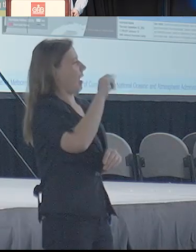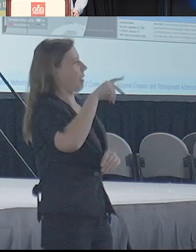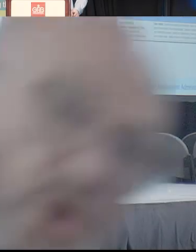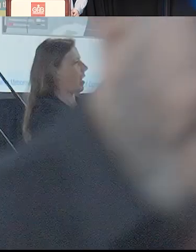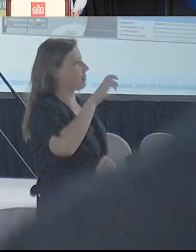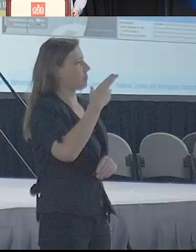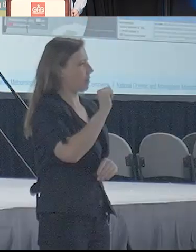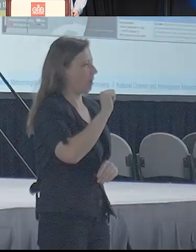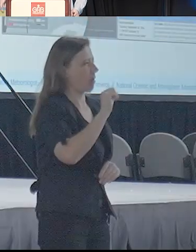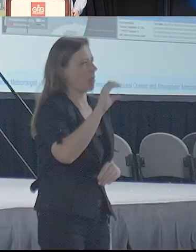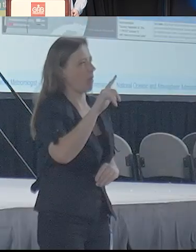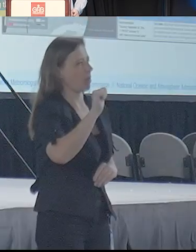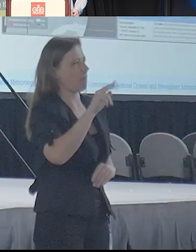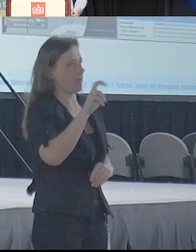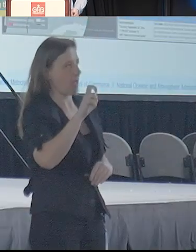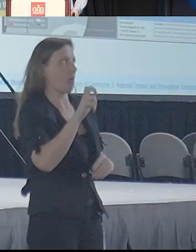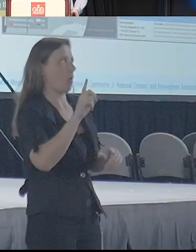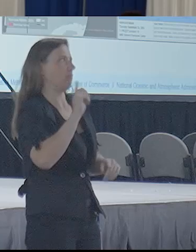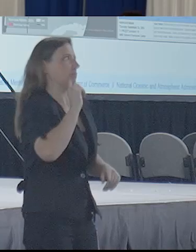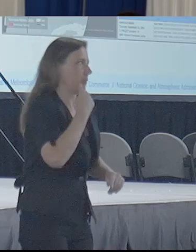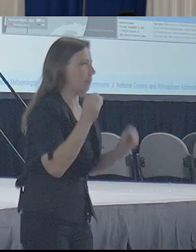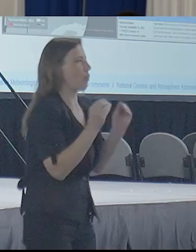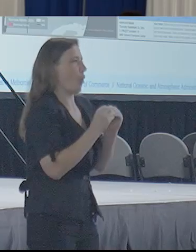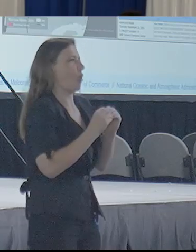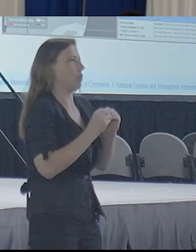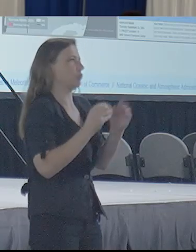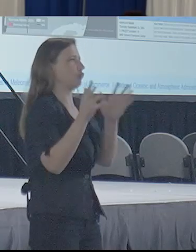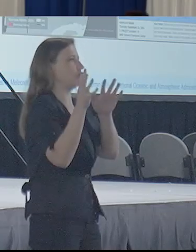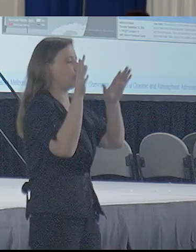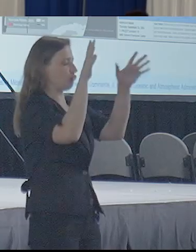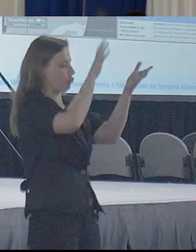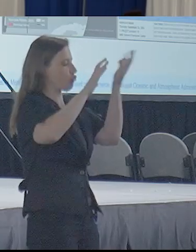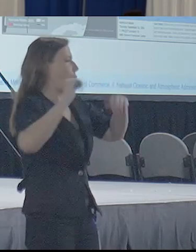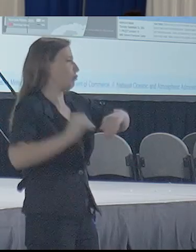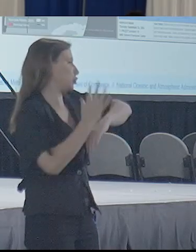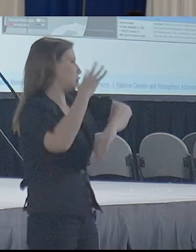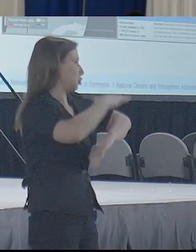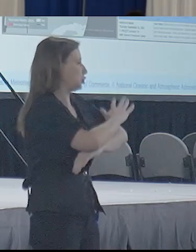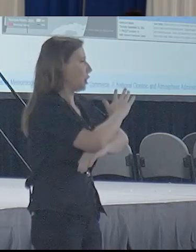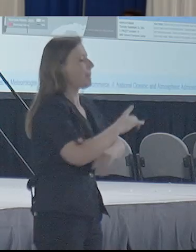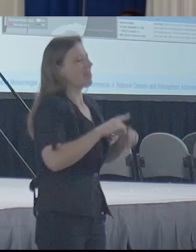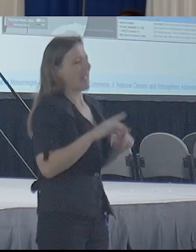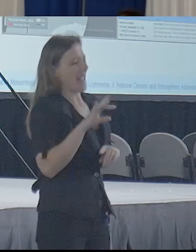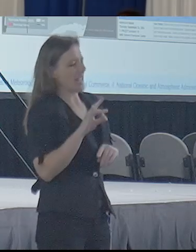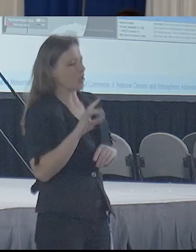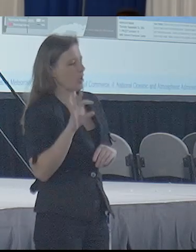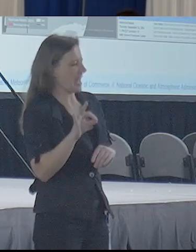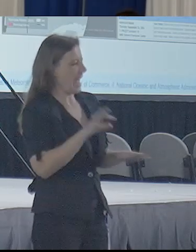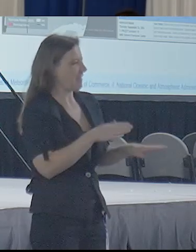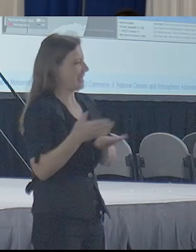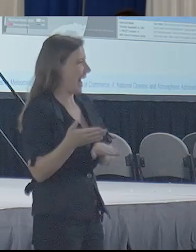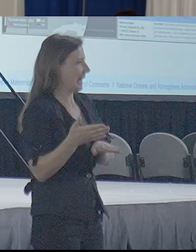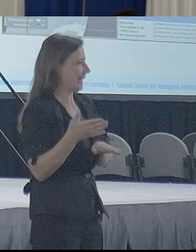where, a very significant storm surge is being forecast. But all the known 9 fatalities that we had with storm surge all occurred in